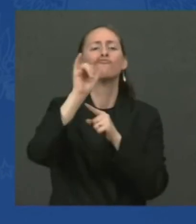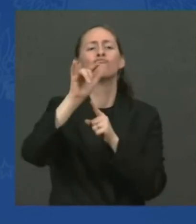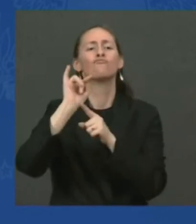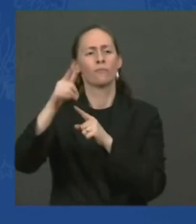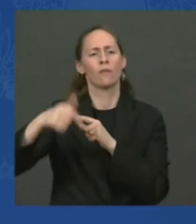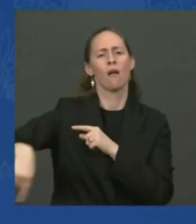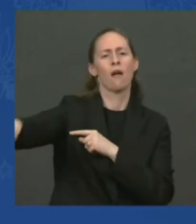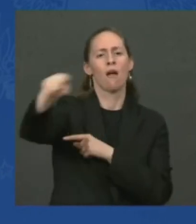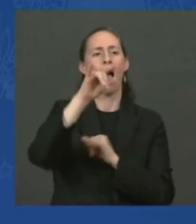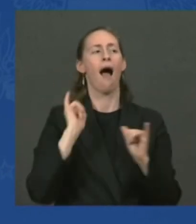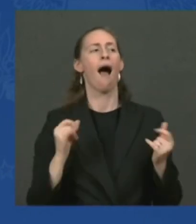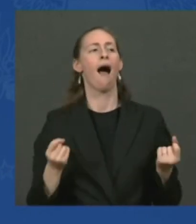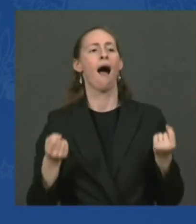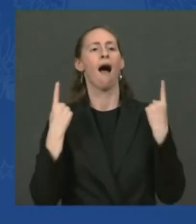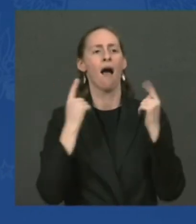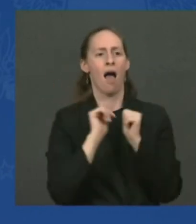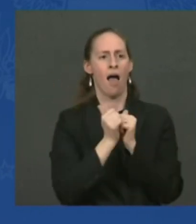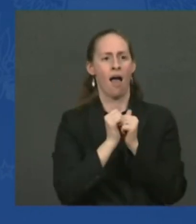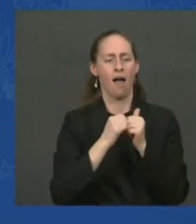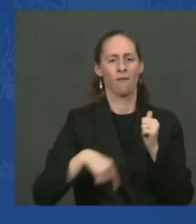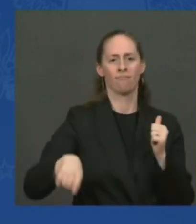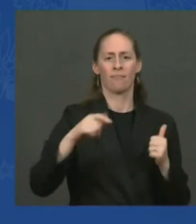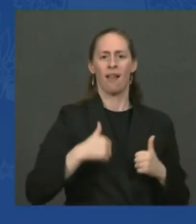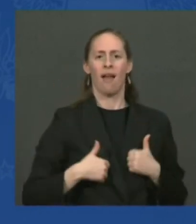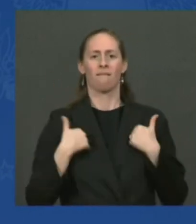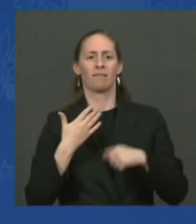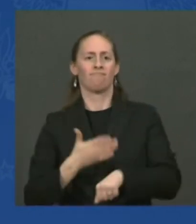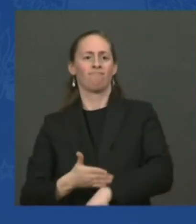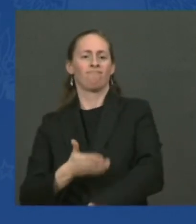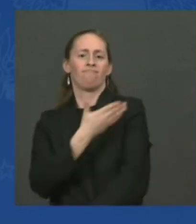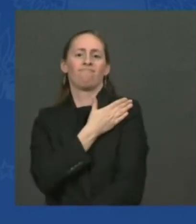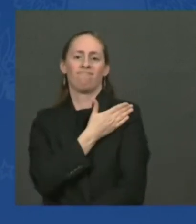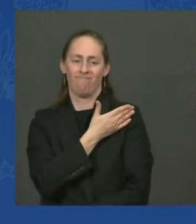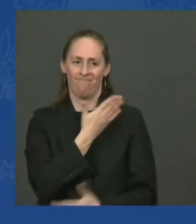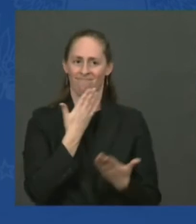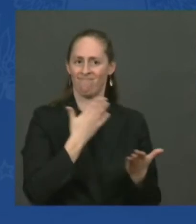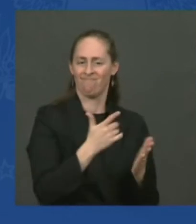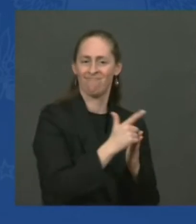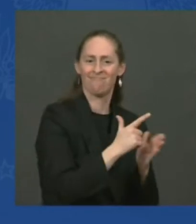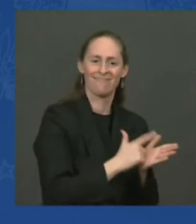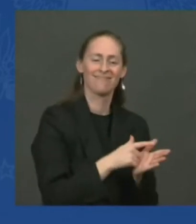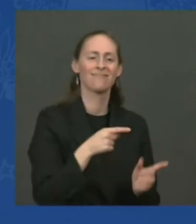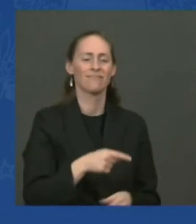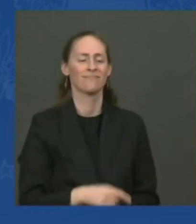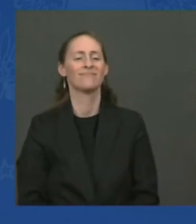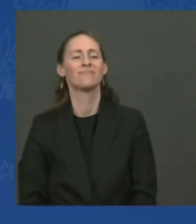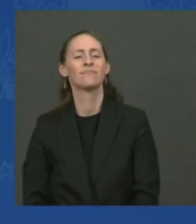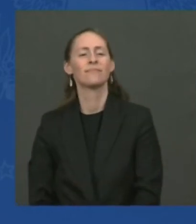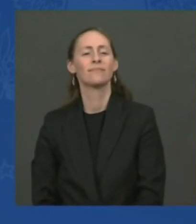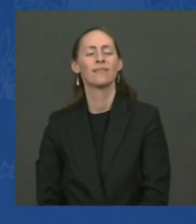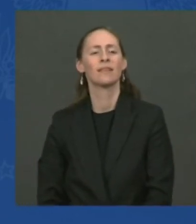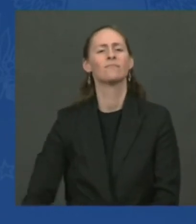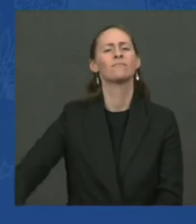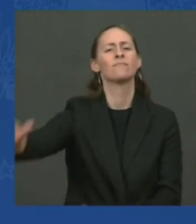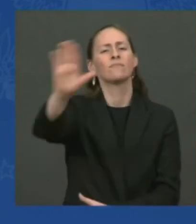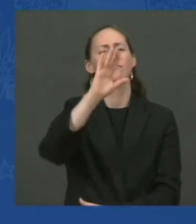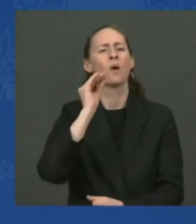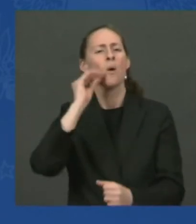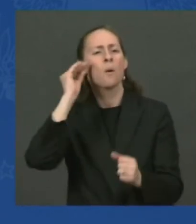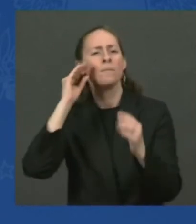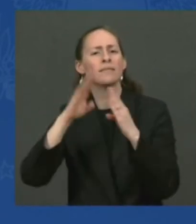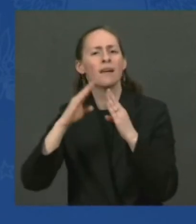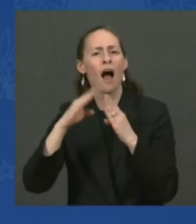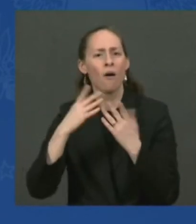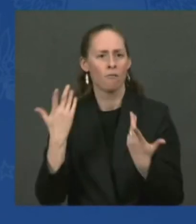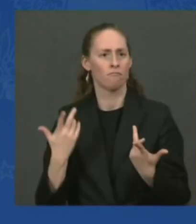the better. And folks, when you see those projects starting in your hometowns, I want you to feel what I feel. Pride.